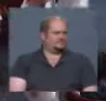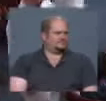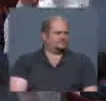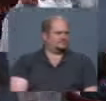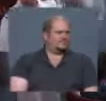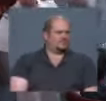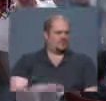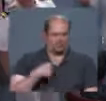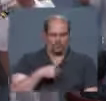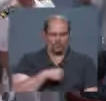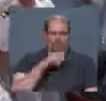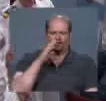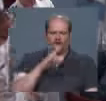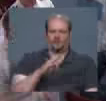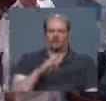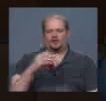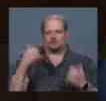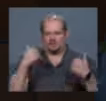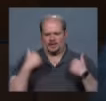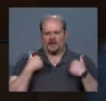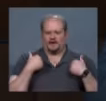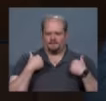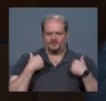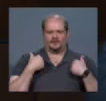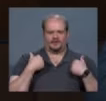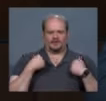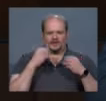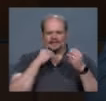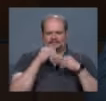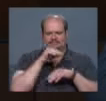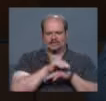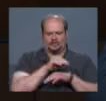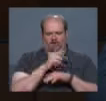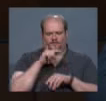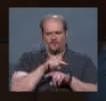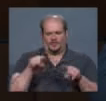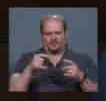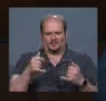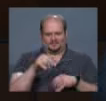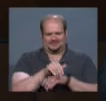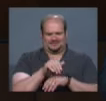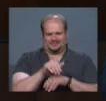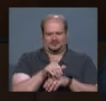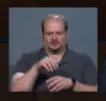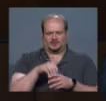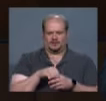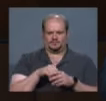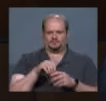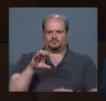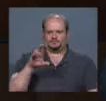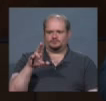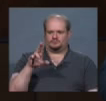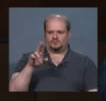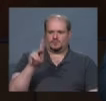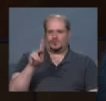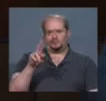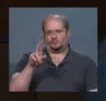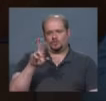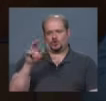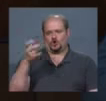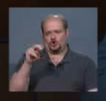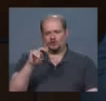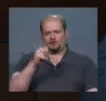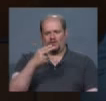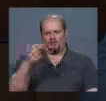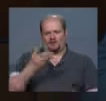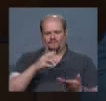We will be hosting a dinner for them this evening at Curran Hall starting at 6 o'clock. I'd like to invite